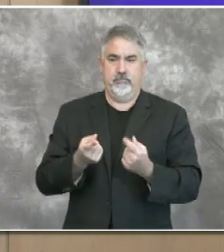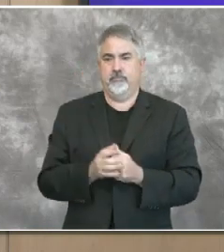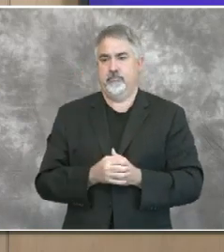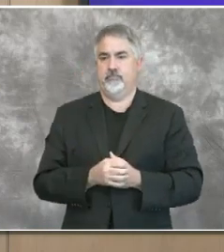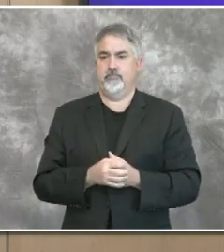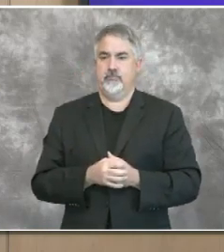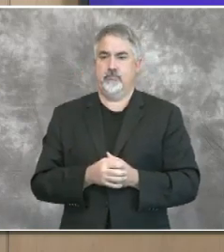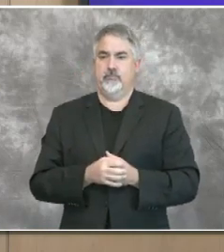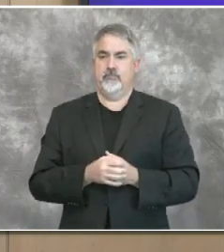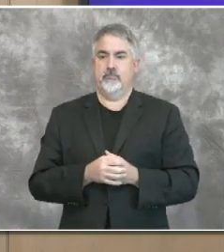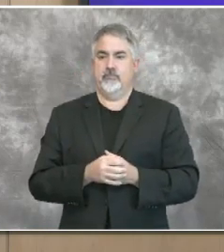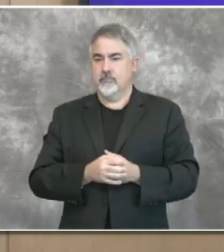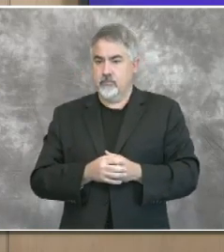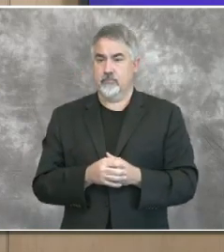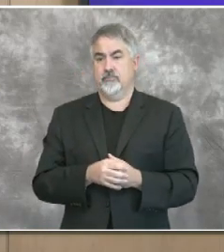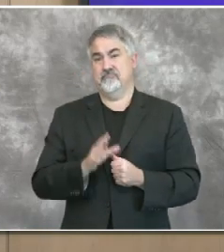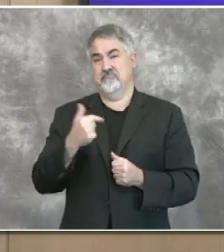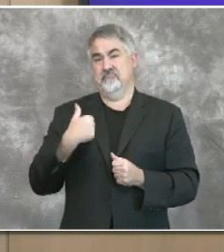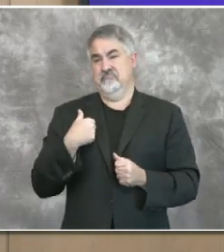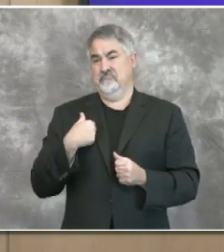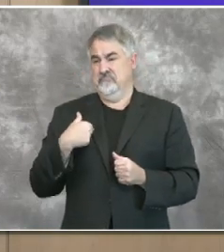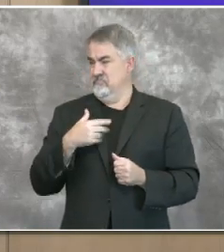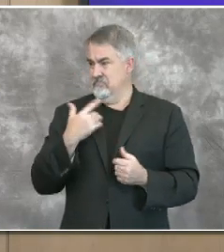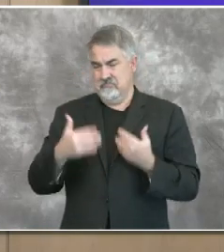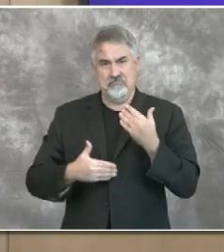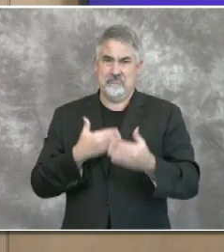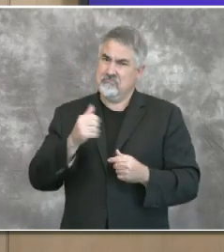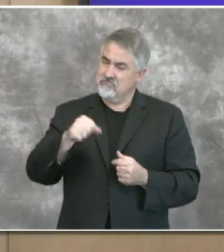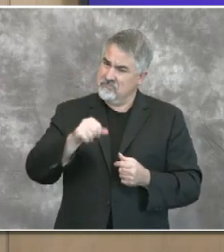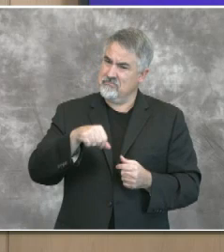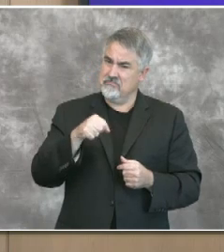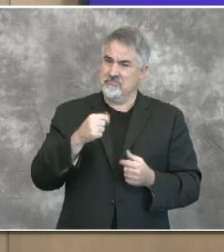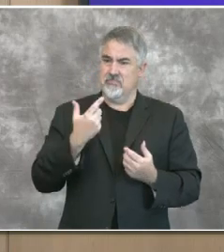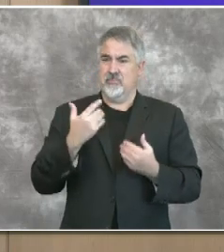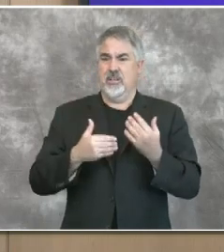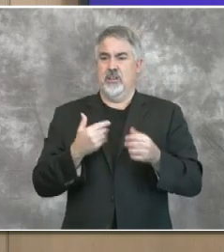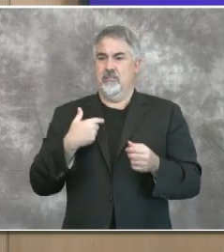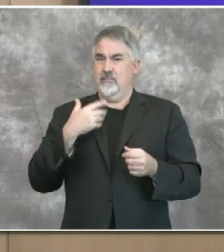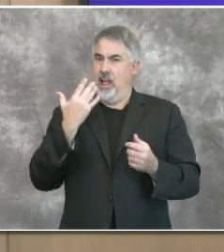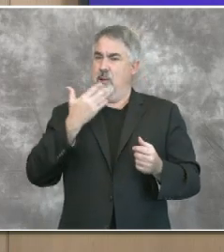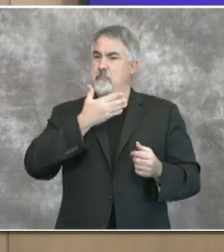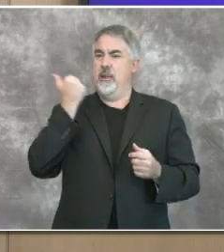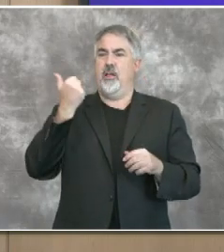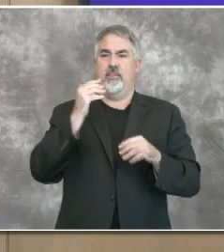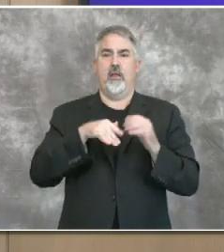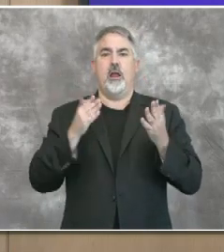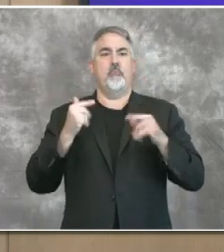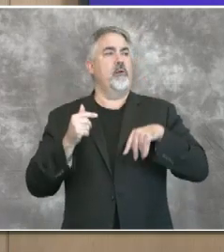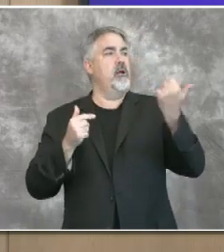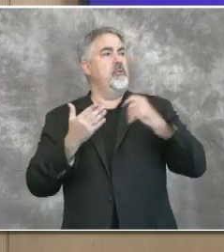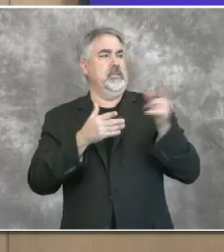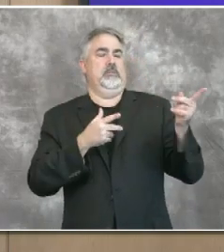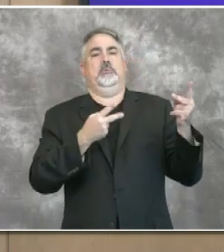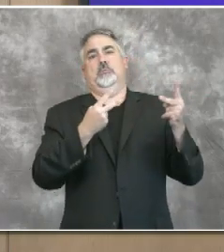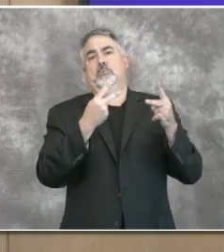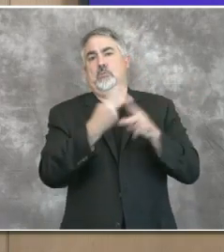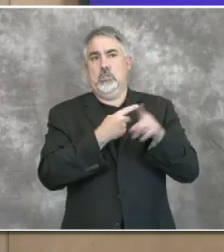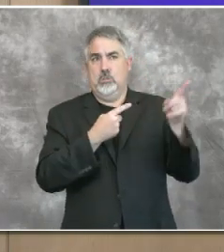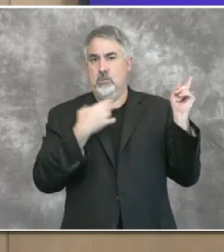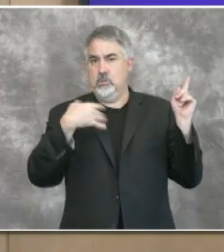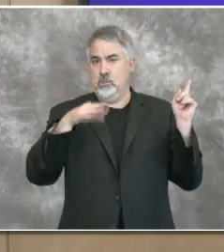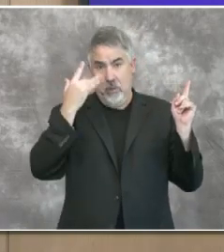as a jurisdiction we are doing significantly better than perhaps any other jurisdiction in taking complex information that comes in